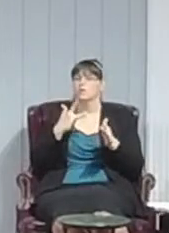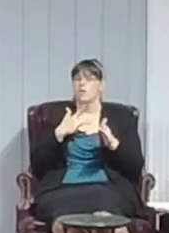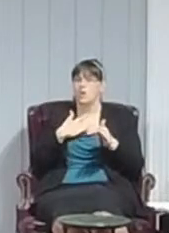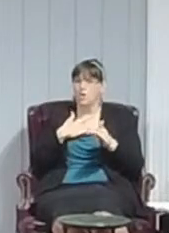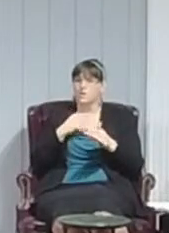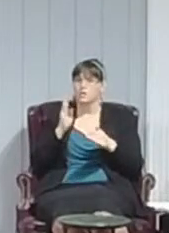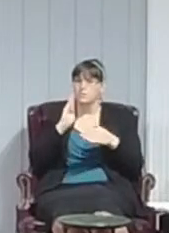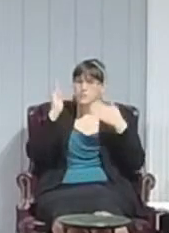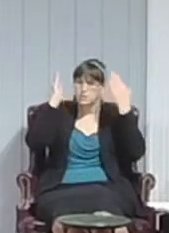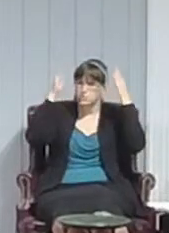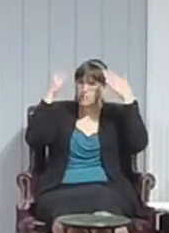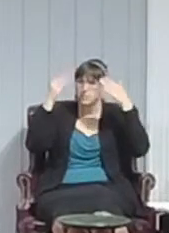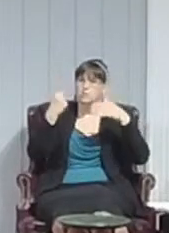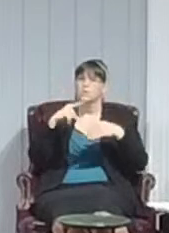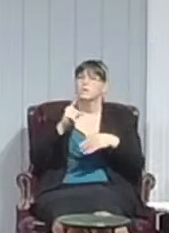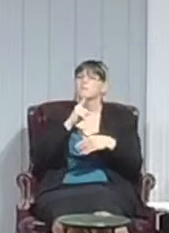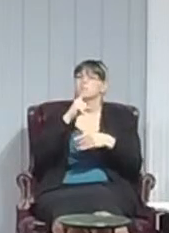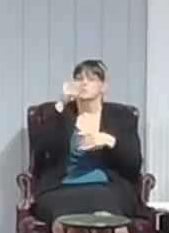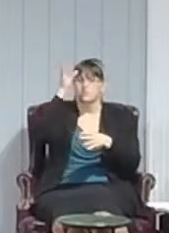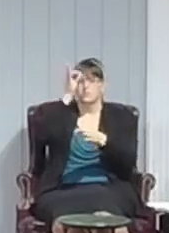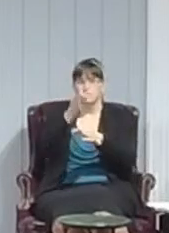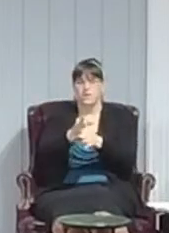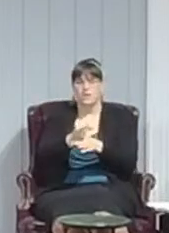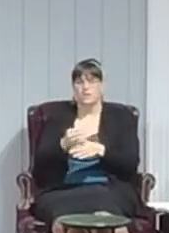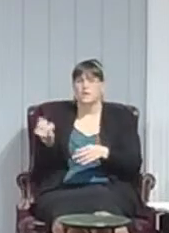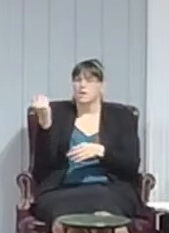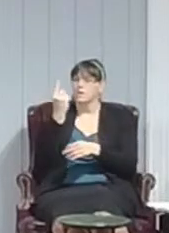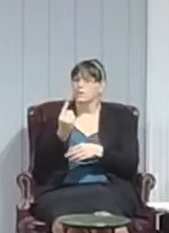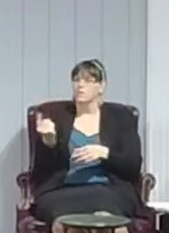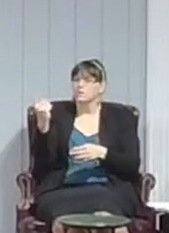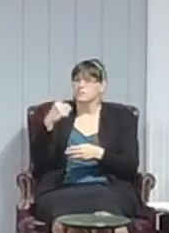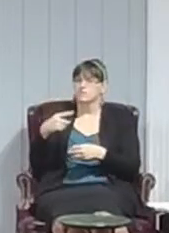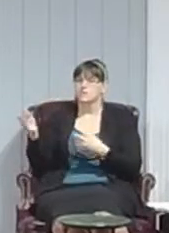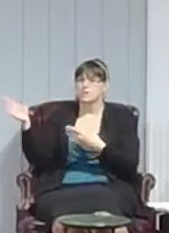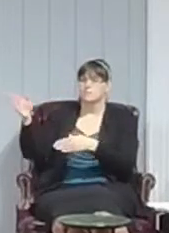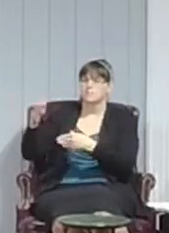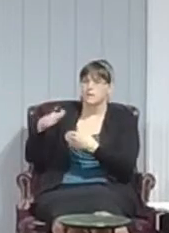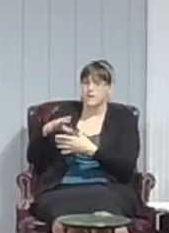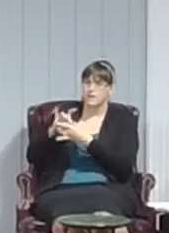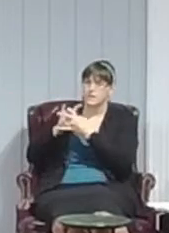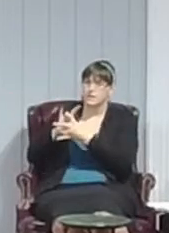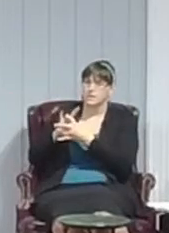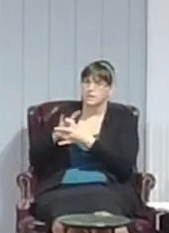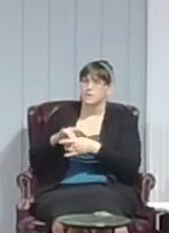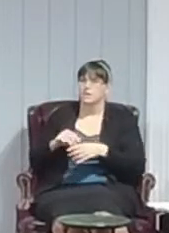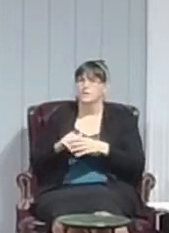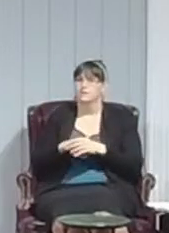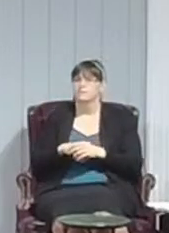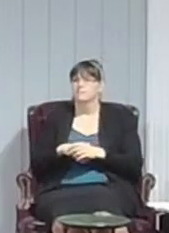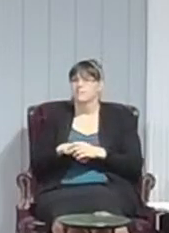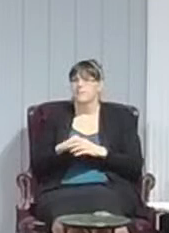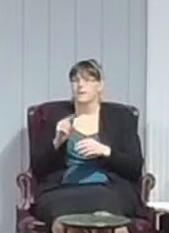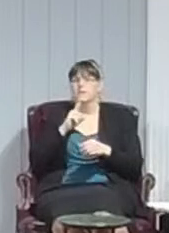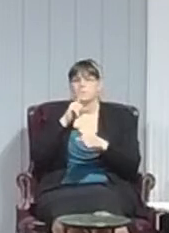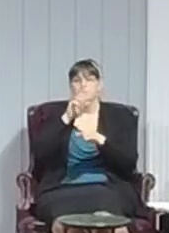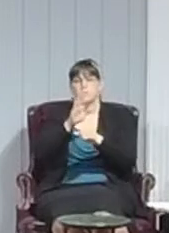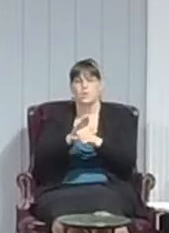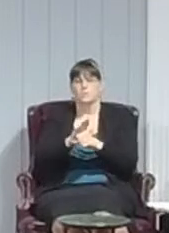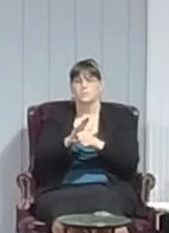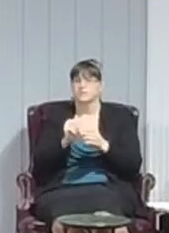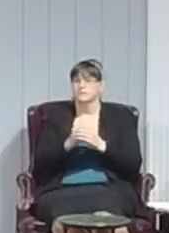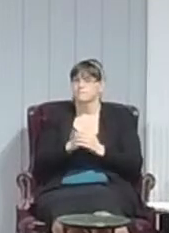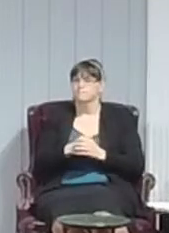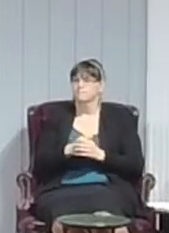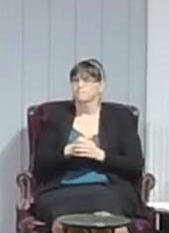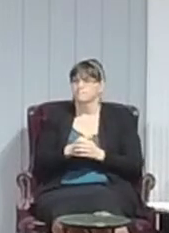constant companion, you have a future promise. You don't have any reason to let your heart be troubled. I said again earlier that the heart is the seat of